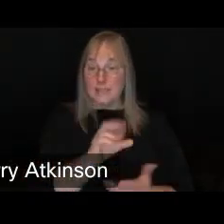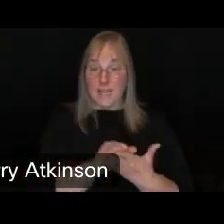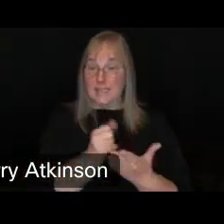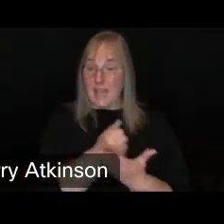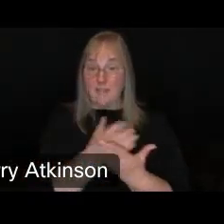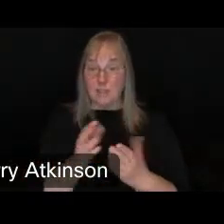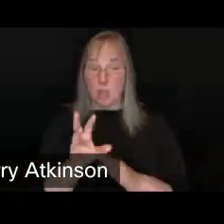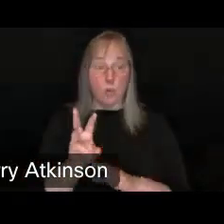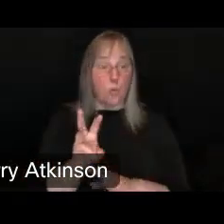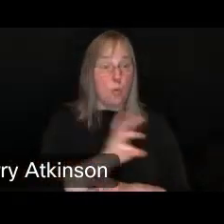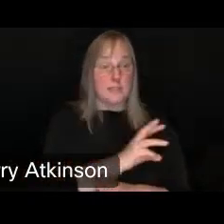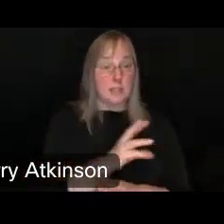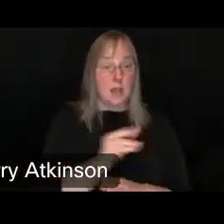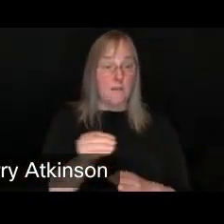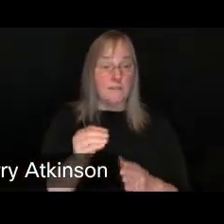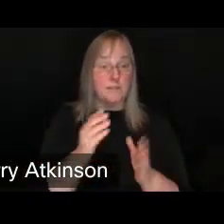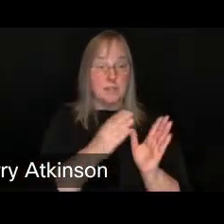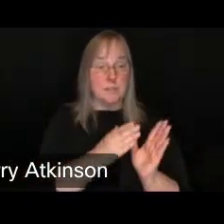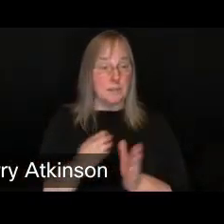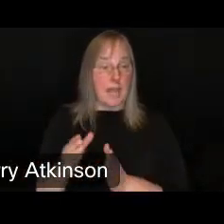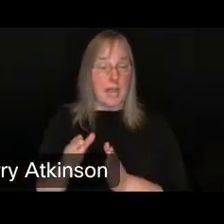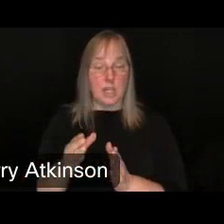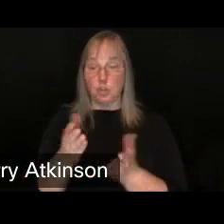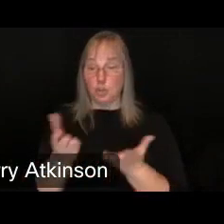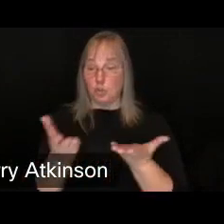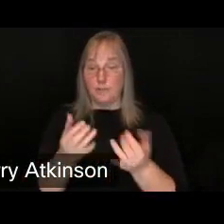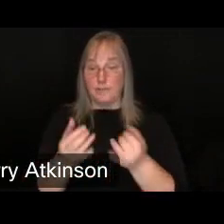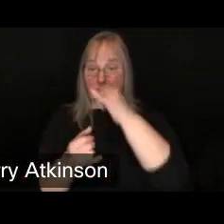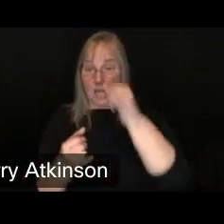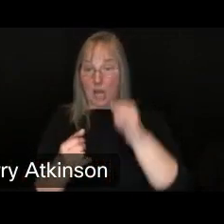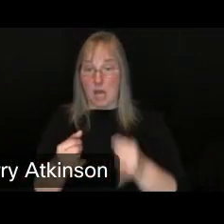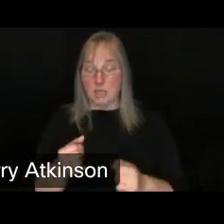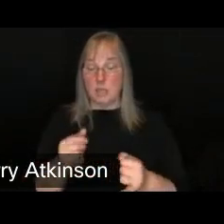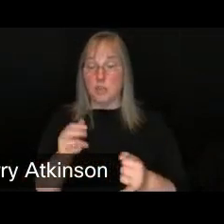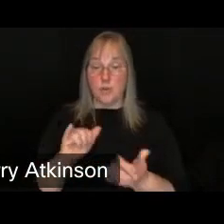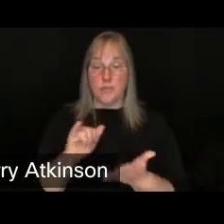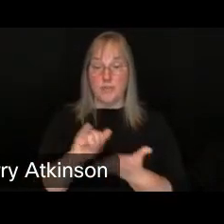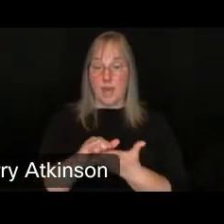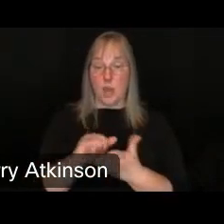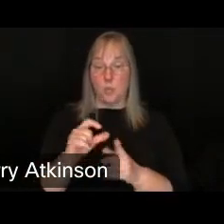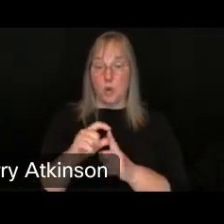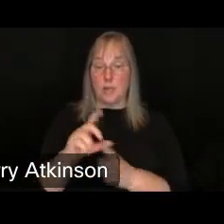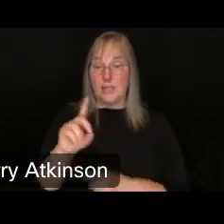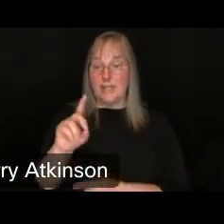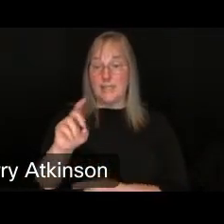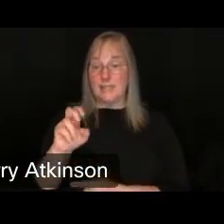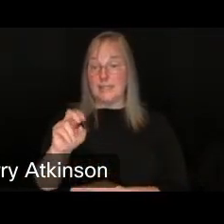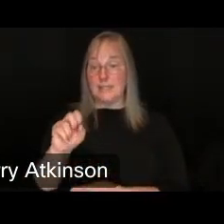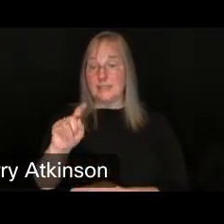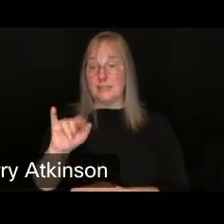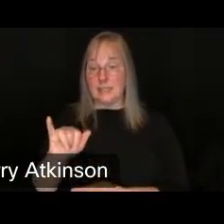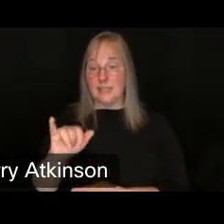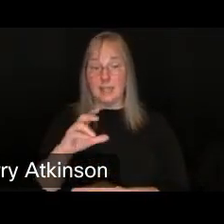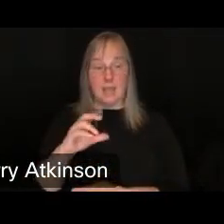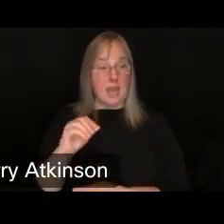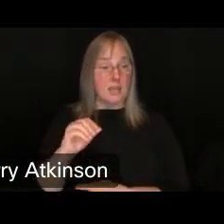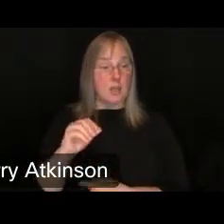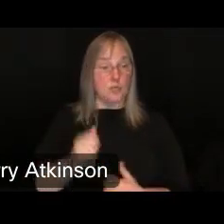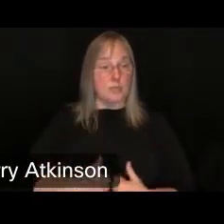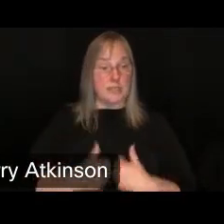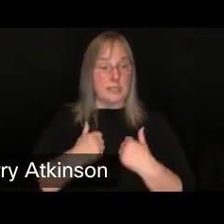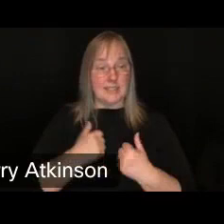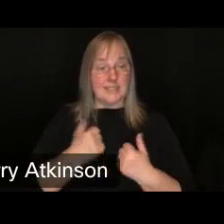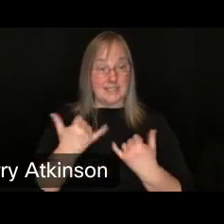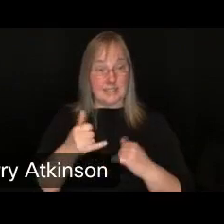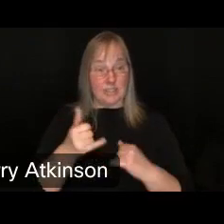planned service line. So the lower density and mostly residential development there. But again, we have very